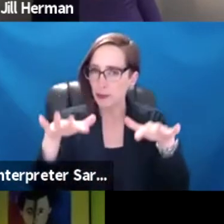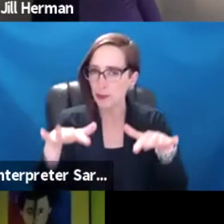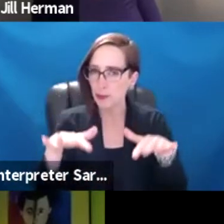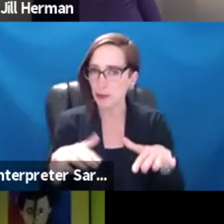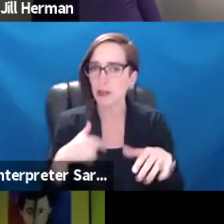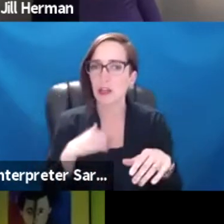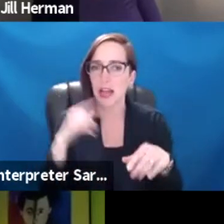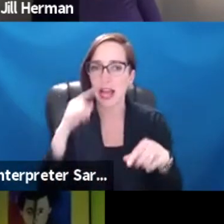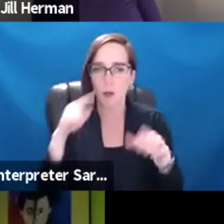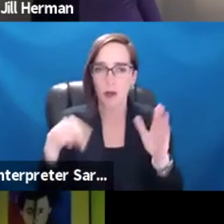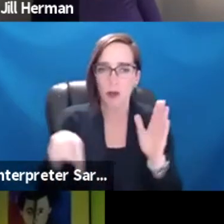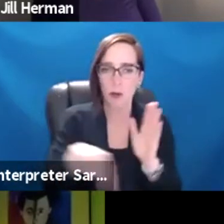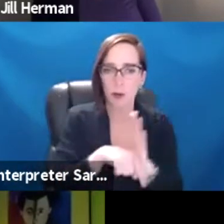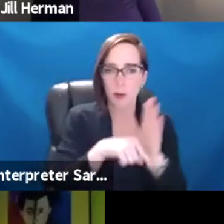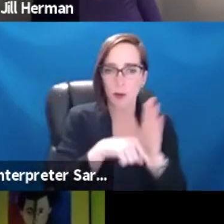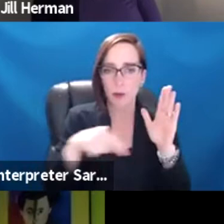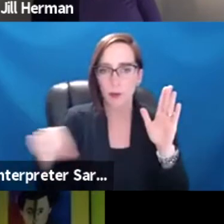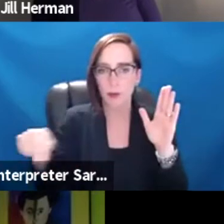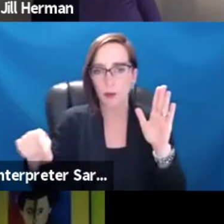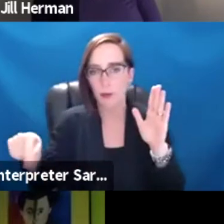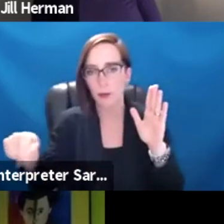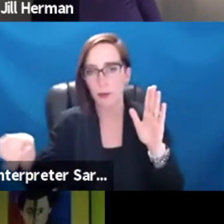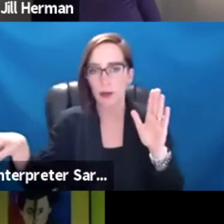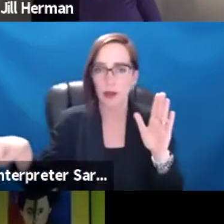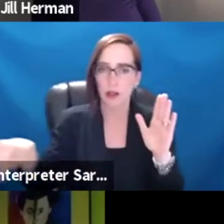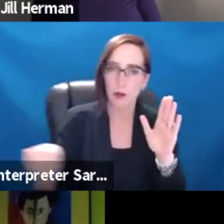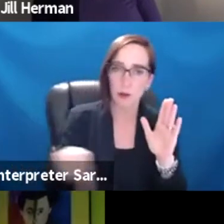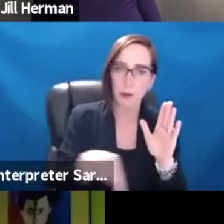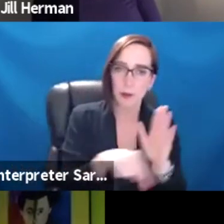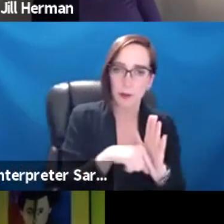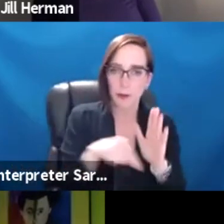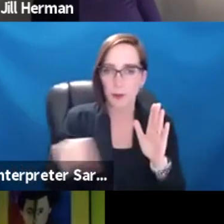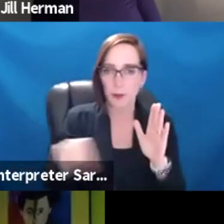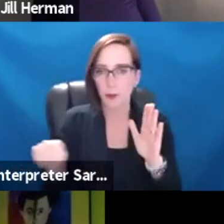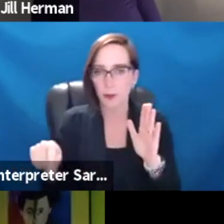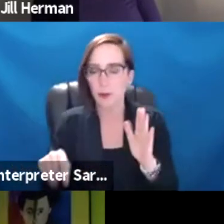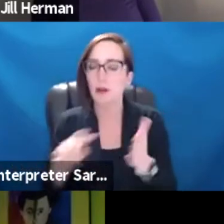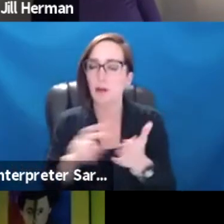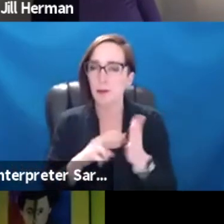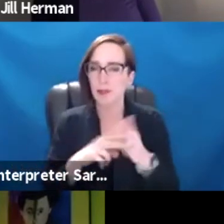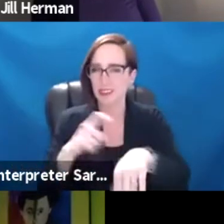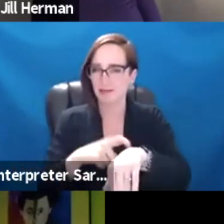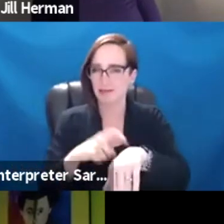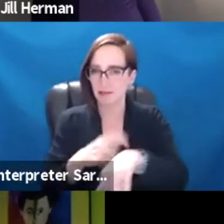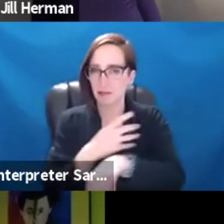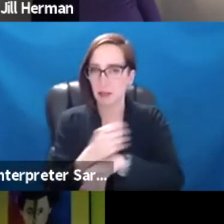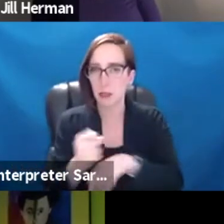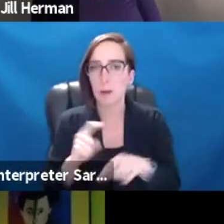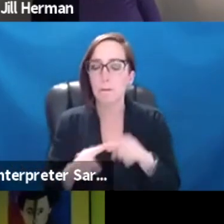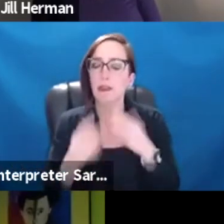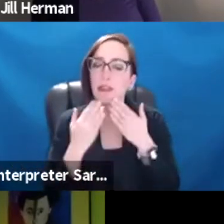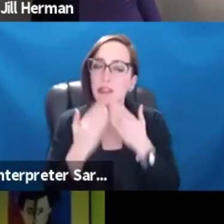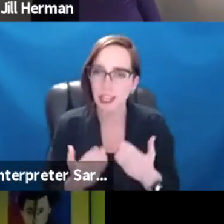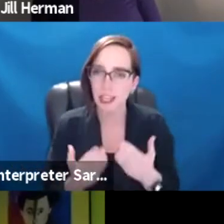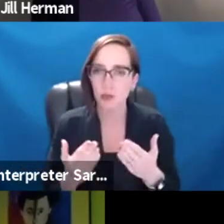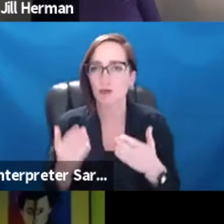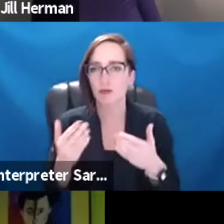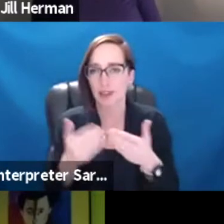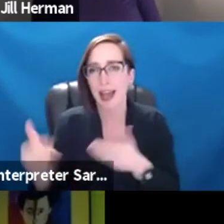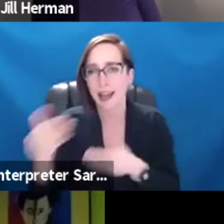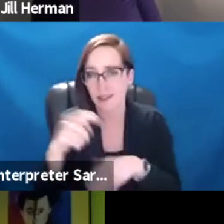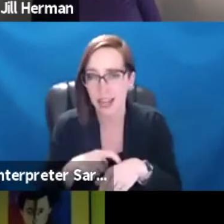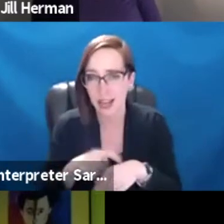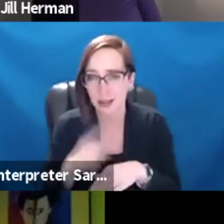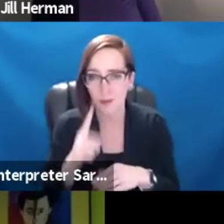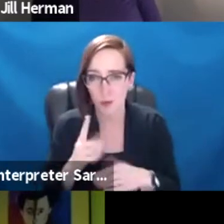these dings, dings, dings, and that just means let's wind this down. But thanking you in advance